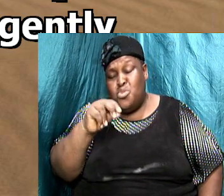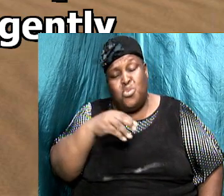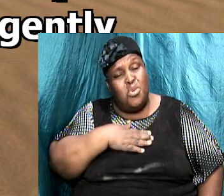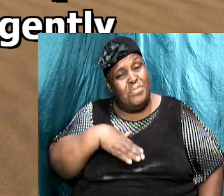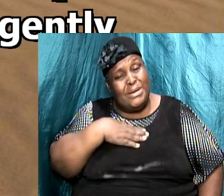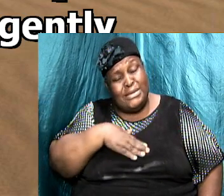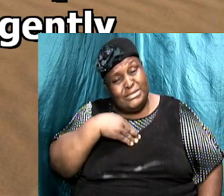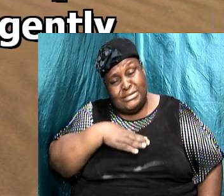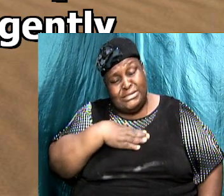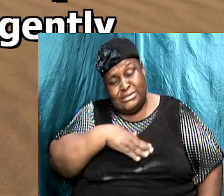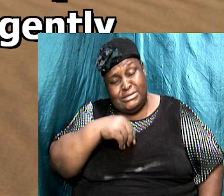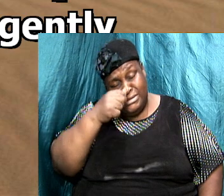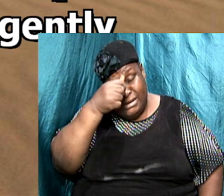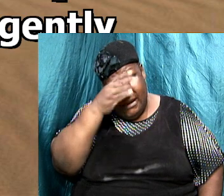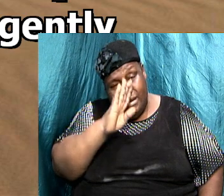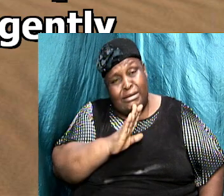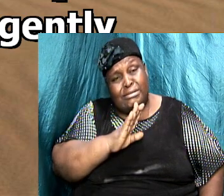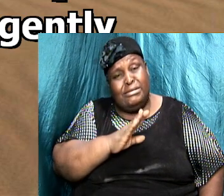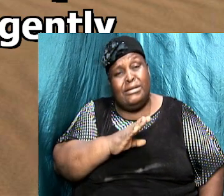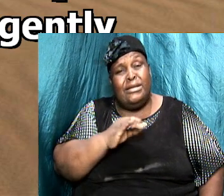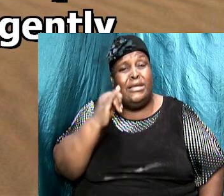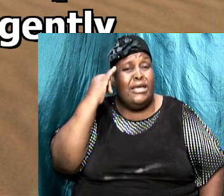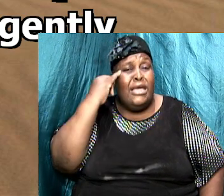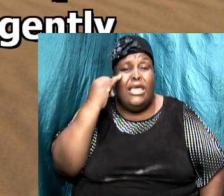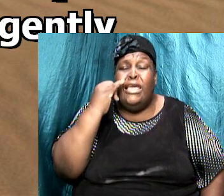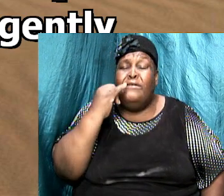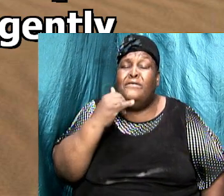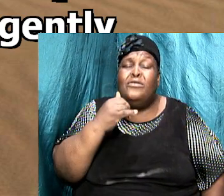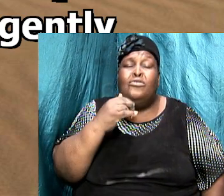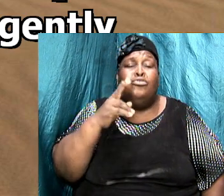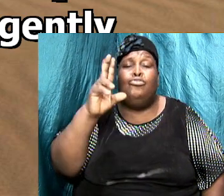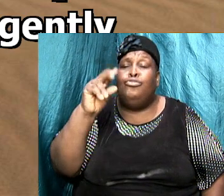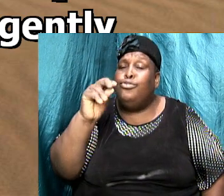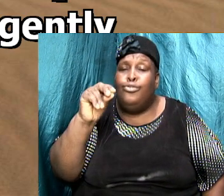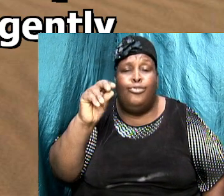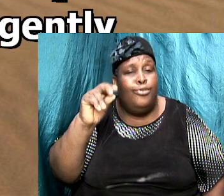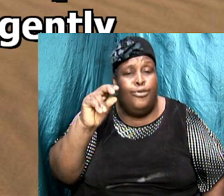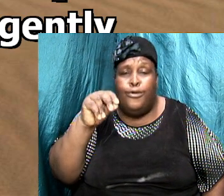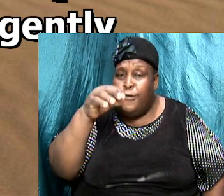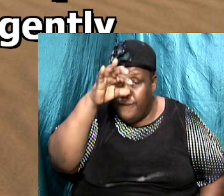pleasing God if there is no faith.